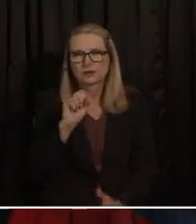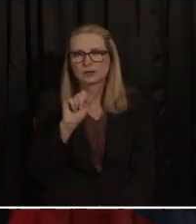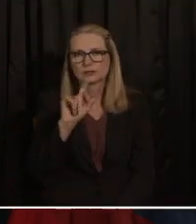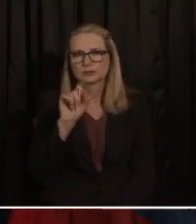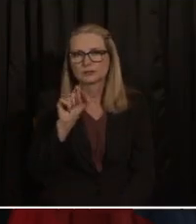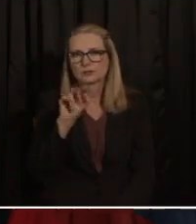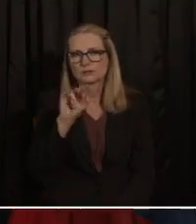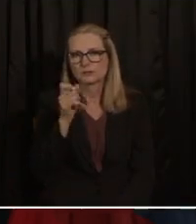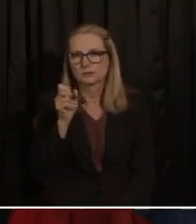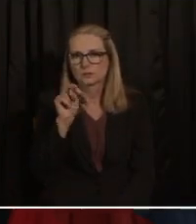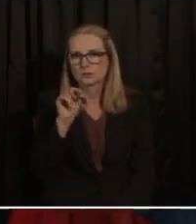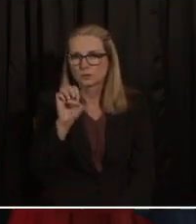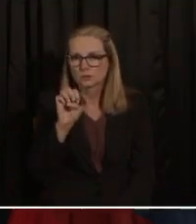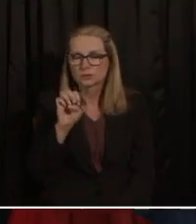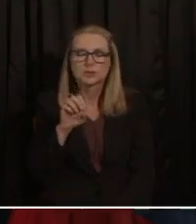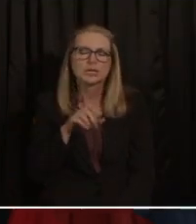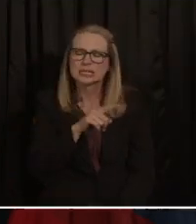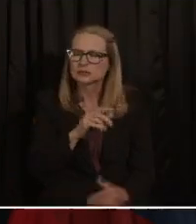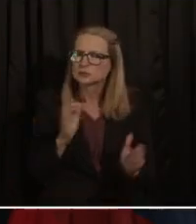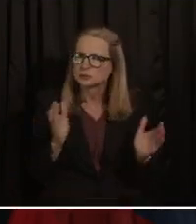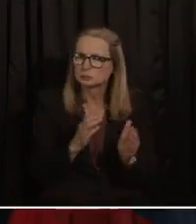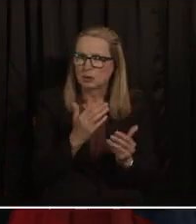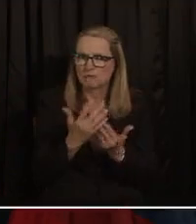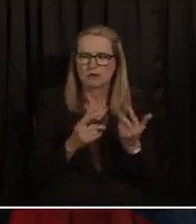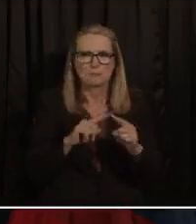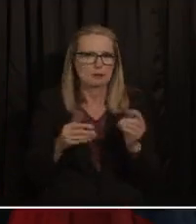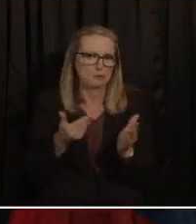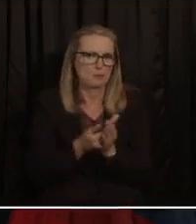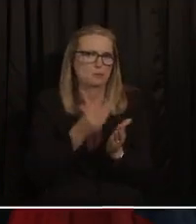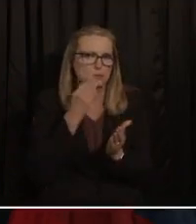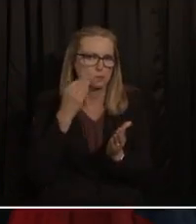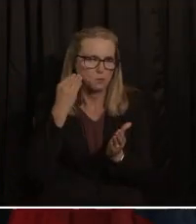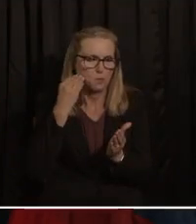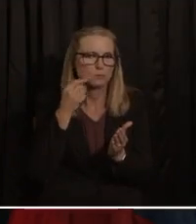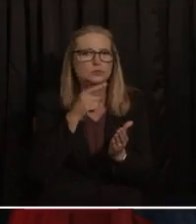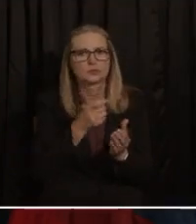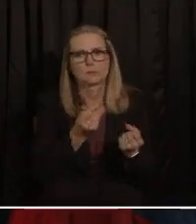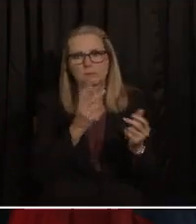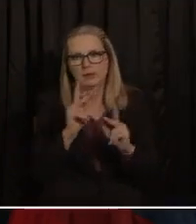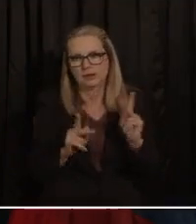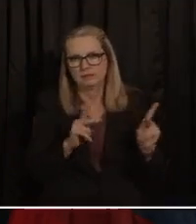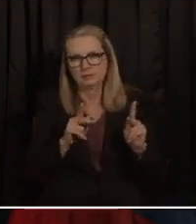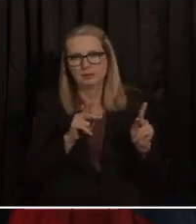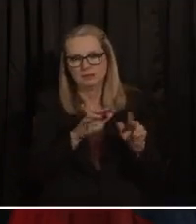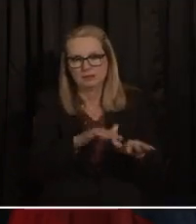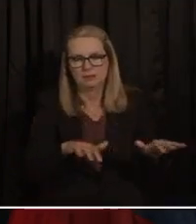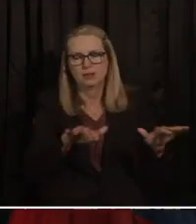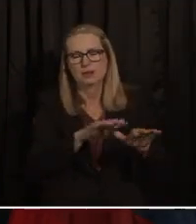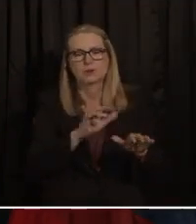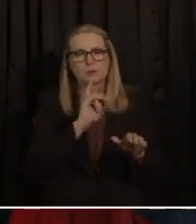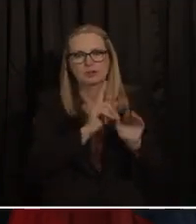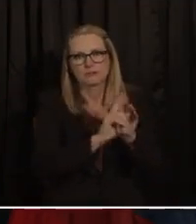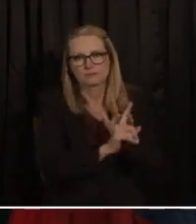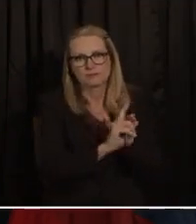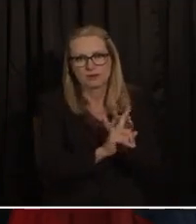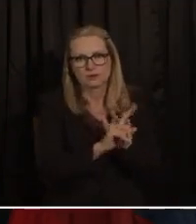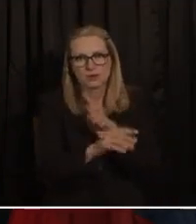homes. So it's a very small fire, but it's very close to homes in the area on U.S. Forest Service